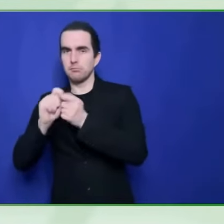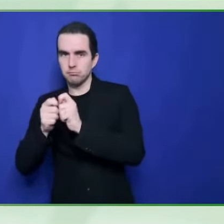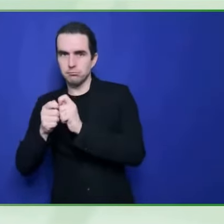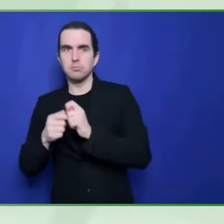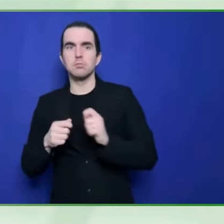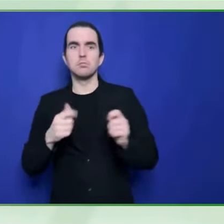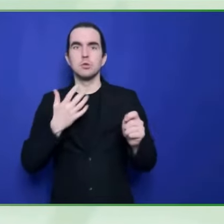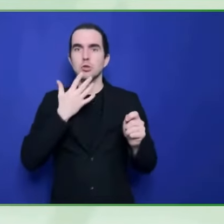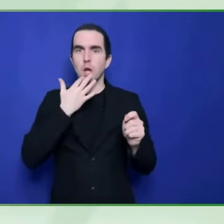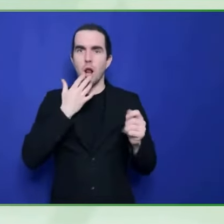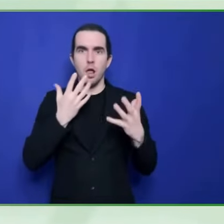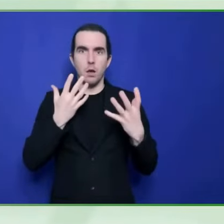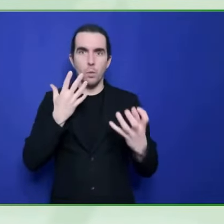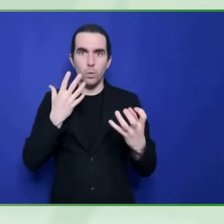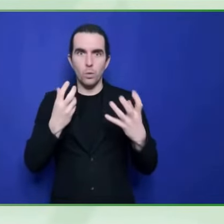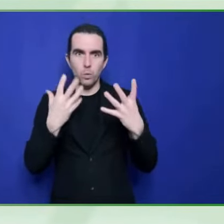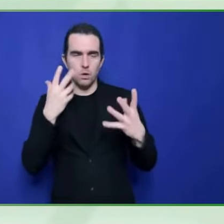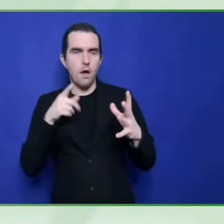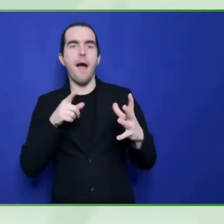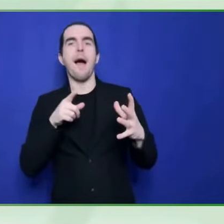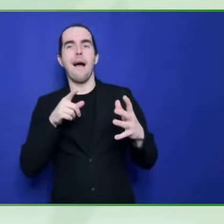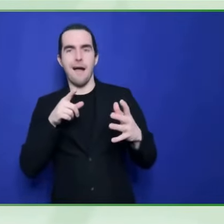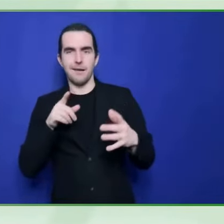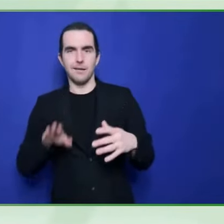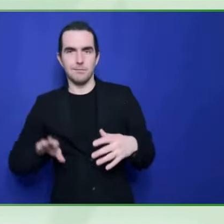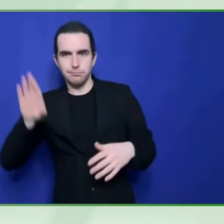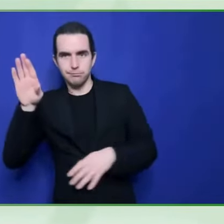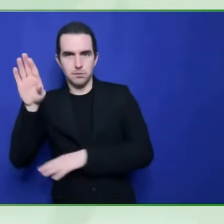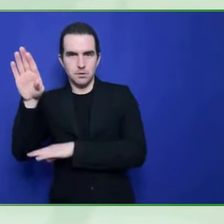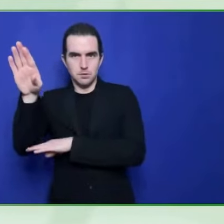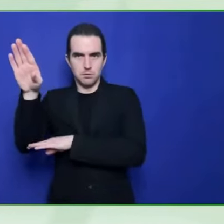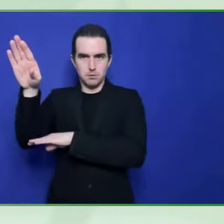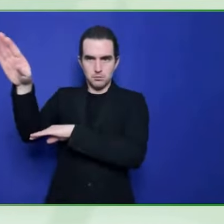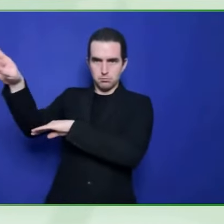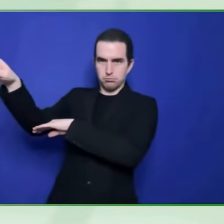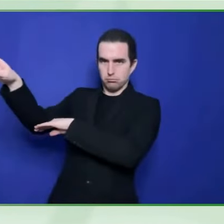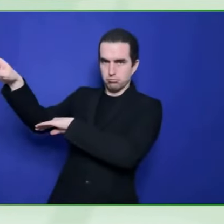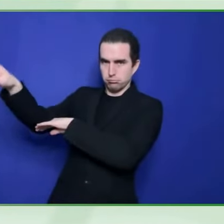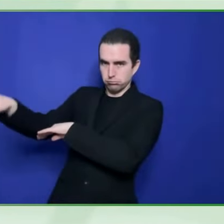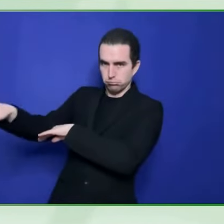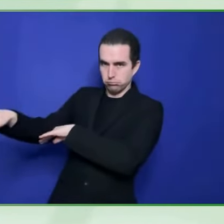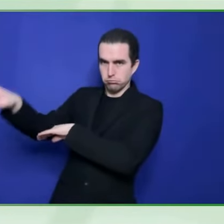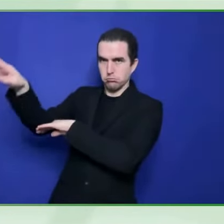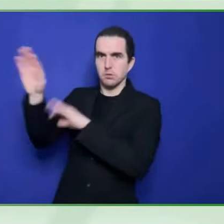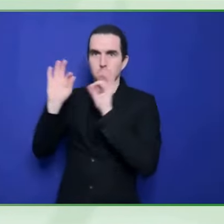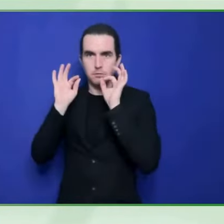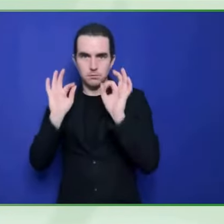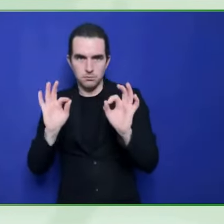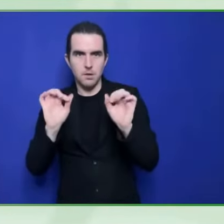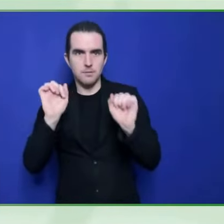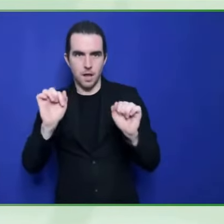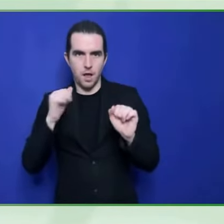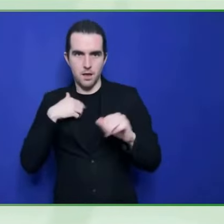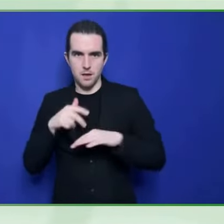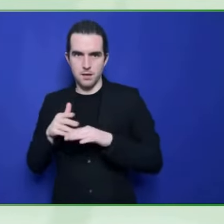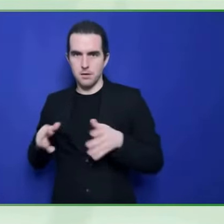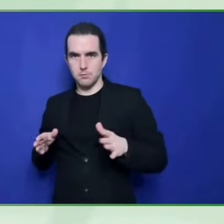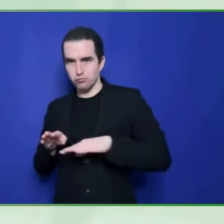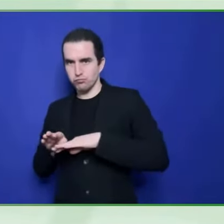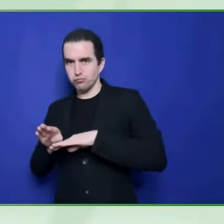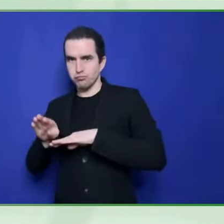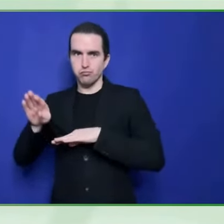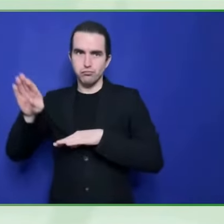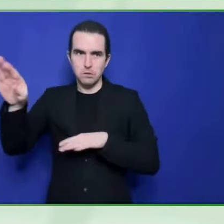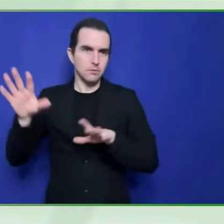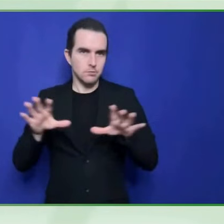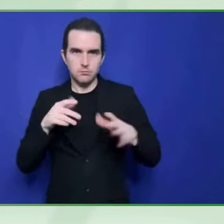Maps are actually an actuation of the user. The user, him or herself, is what matters